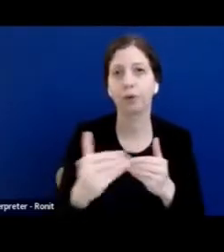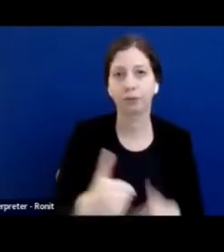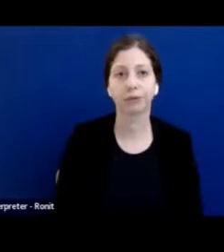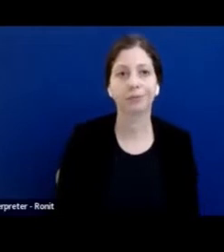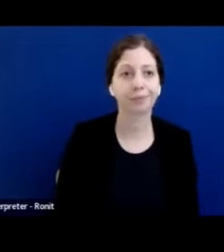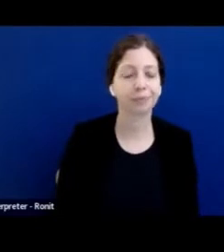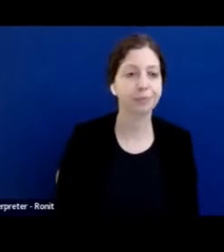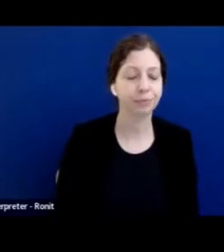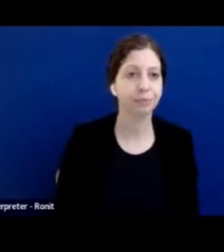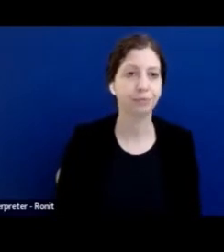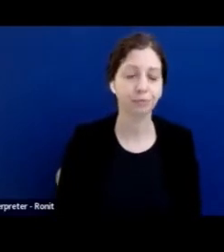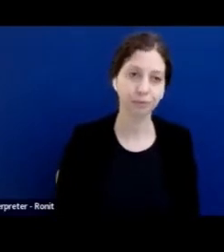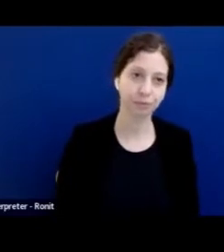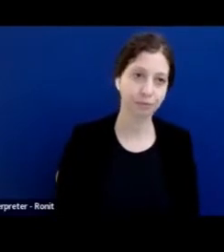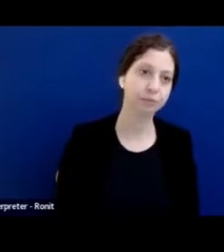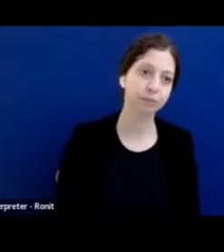please.